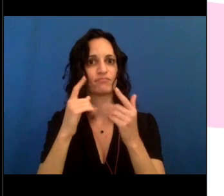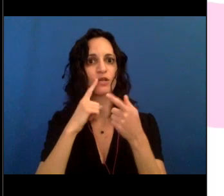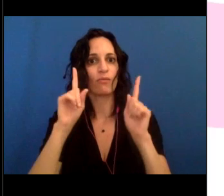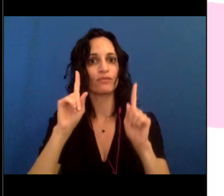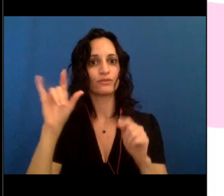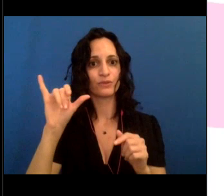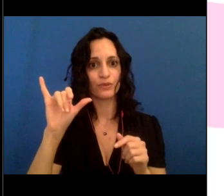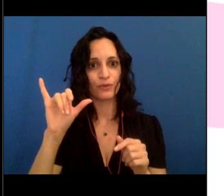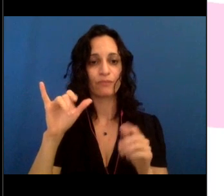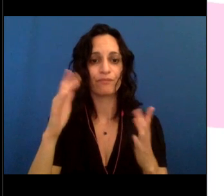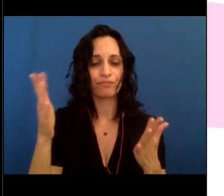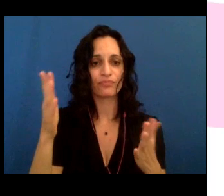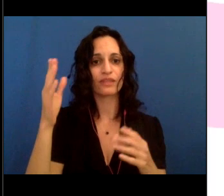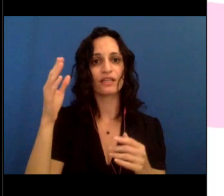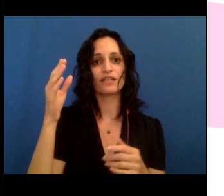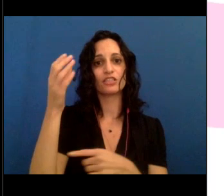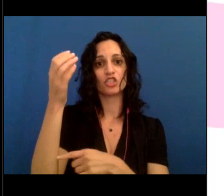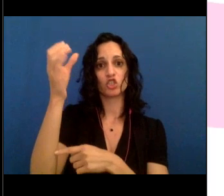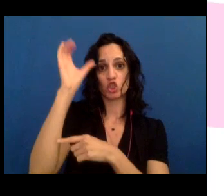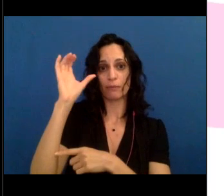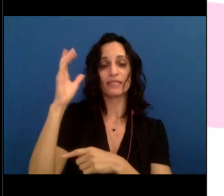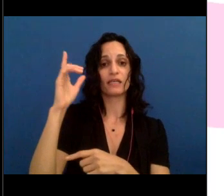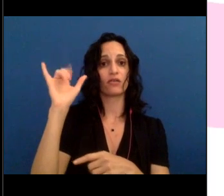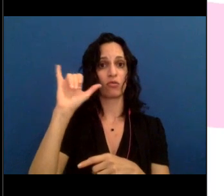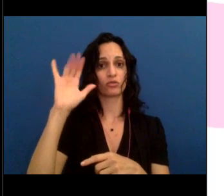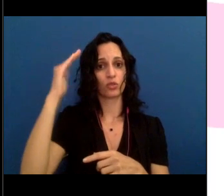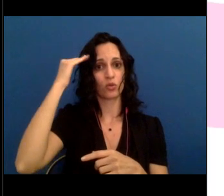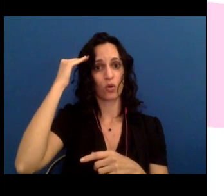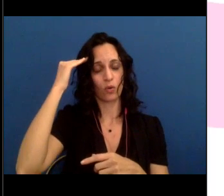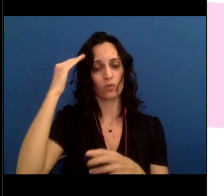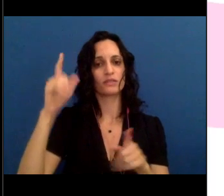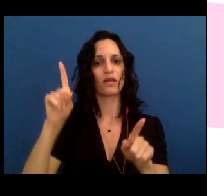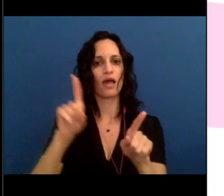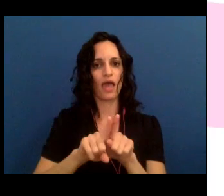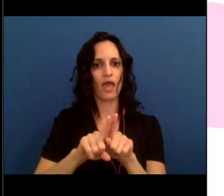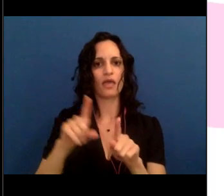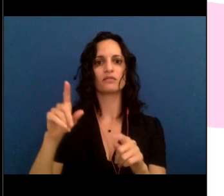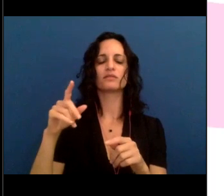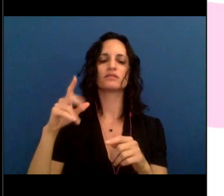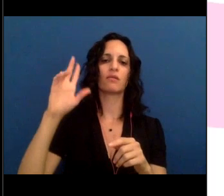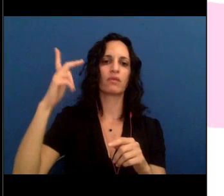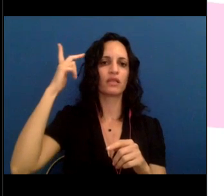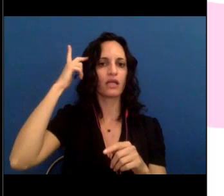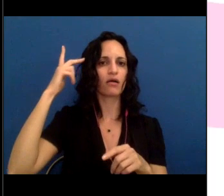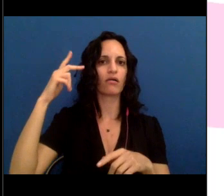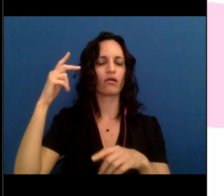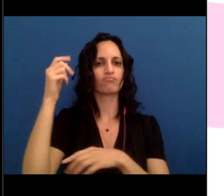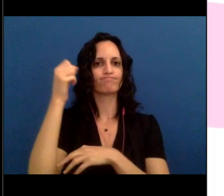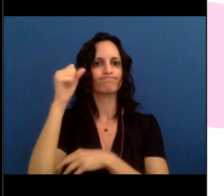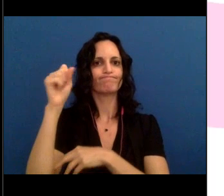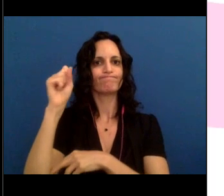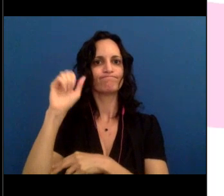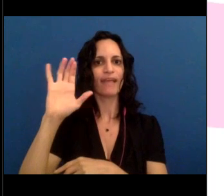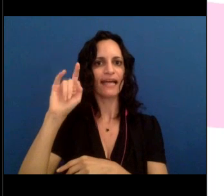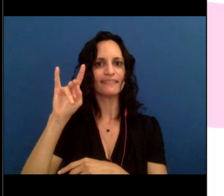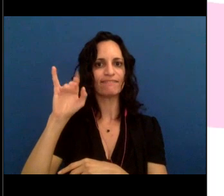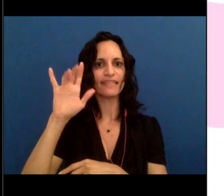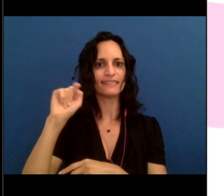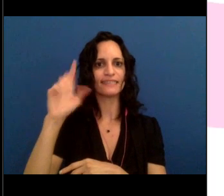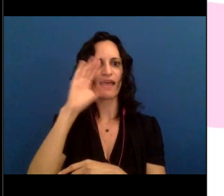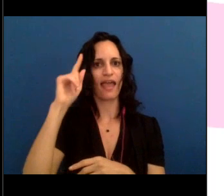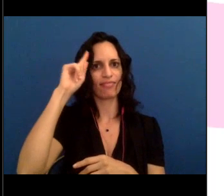But Chomsky, outside of being a linguist, is known primarily as a political activist and theorist. The vast majority of